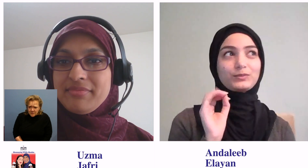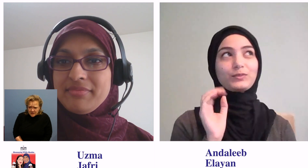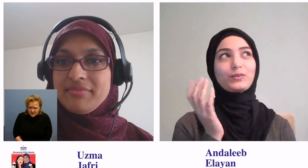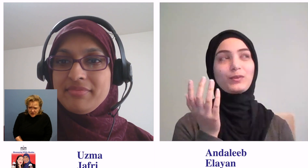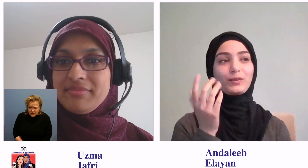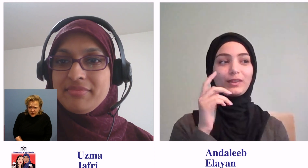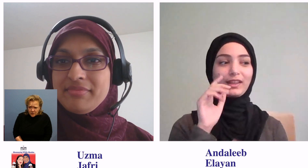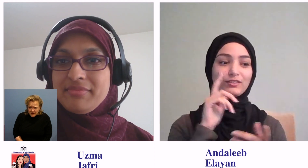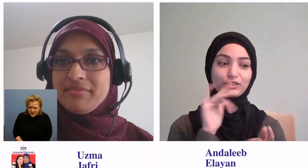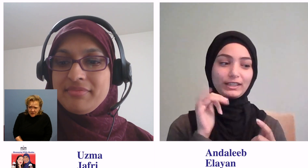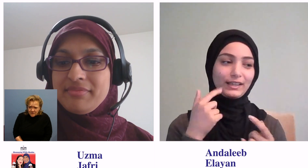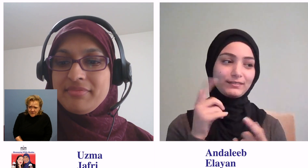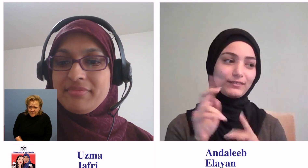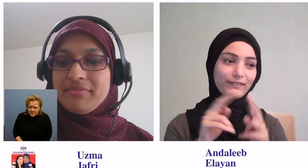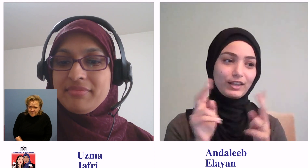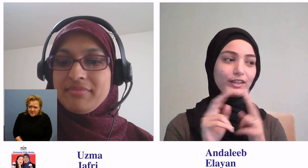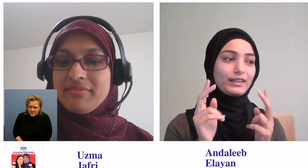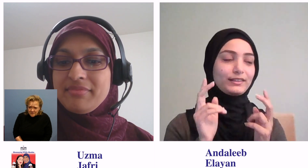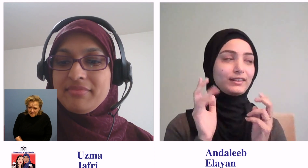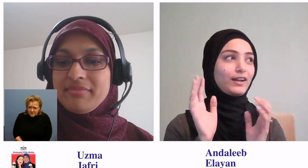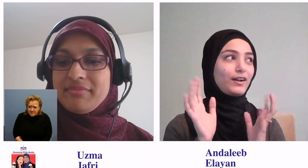me to make decisions for myself.